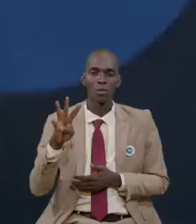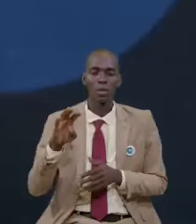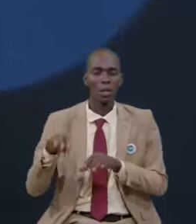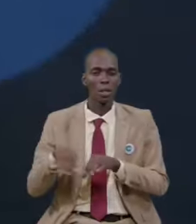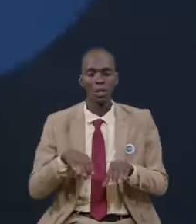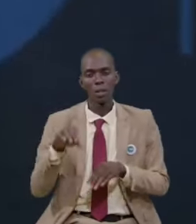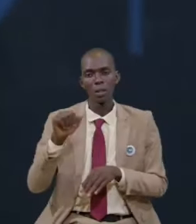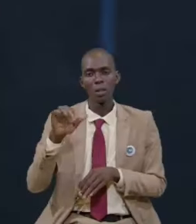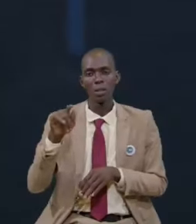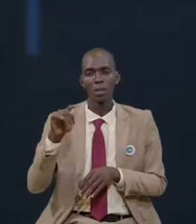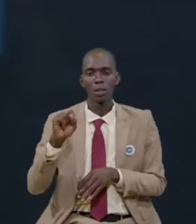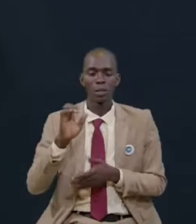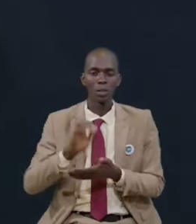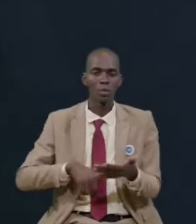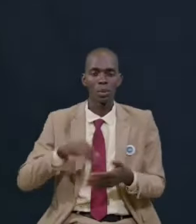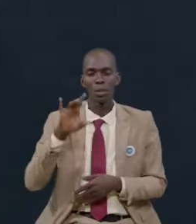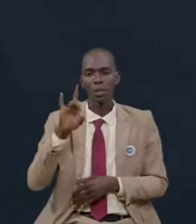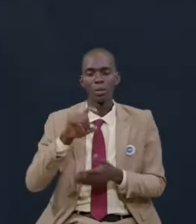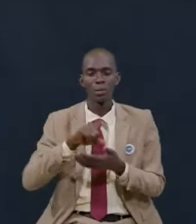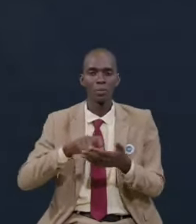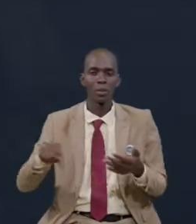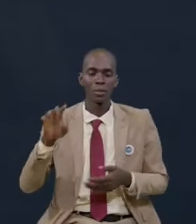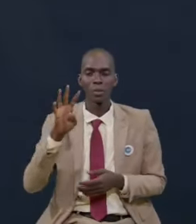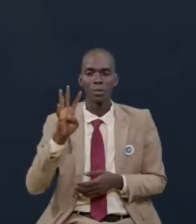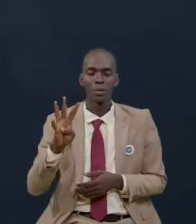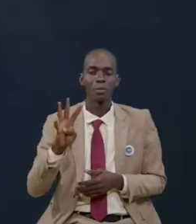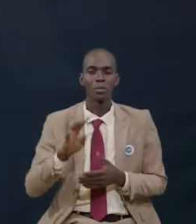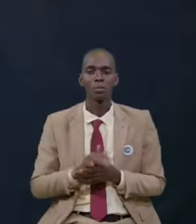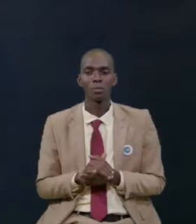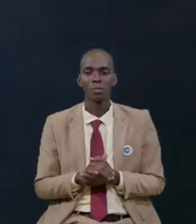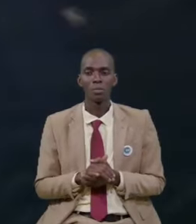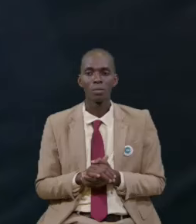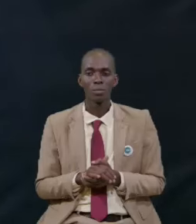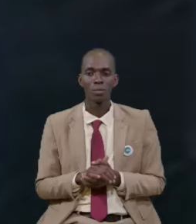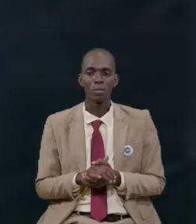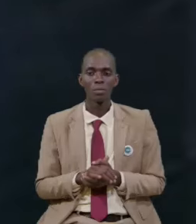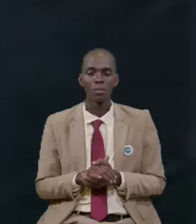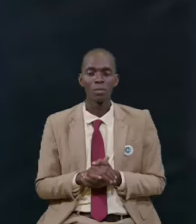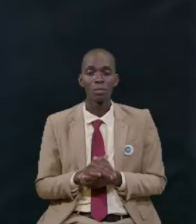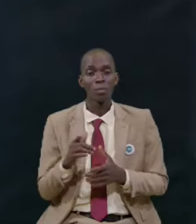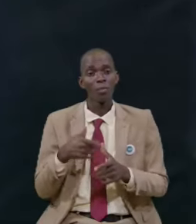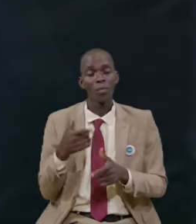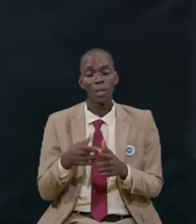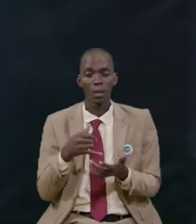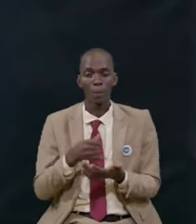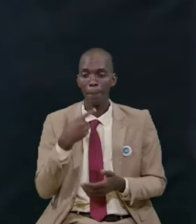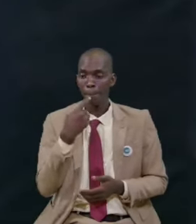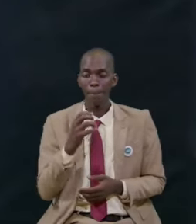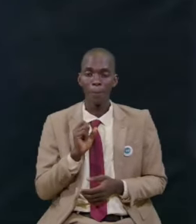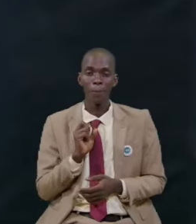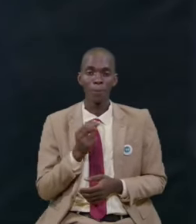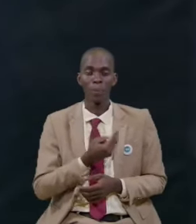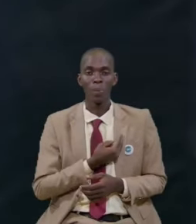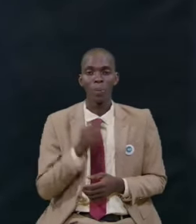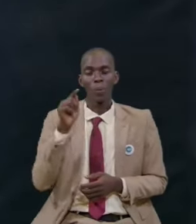reading there from verse 4. There he tells us, he said, therefore, they that were scattered